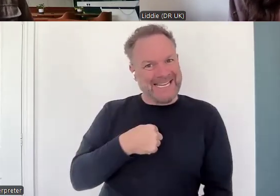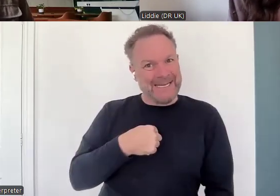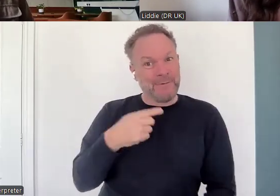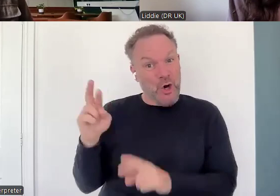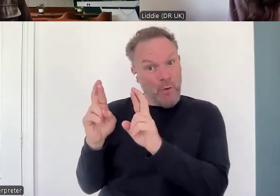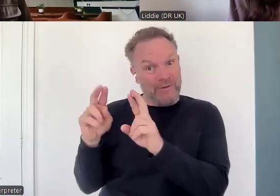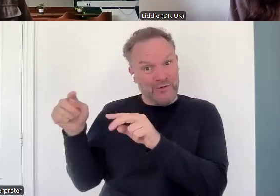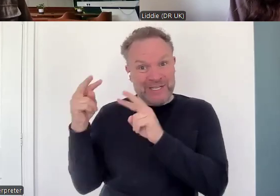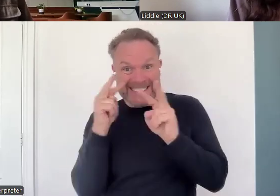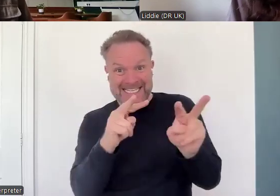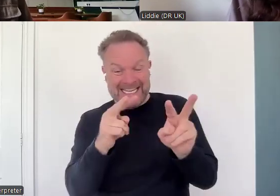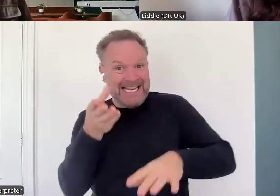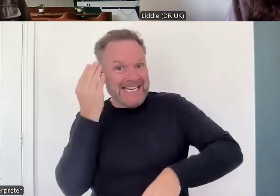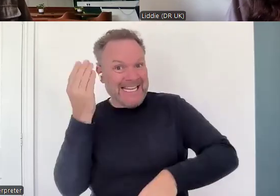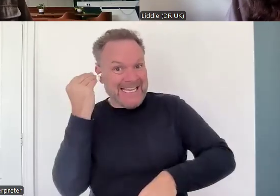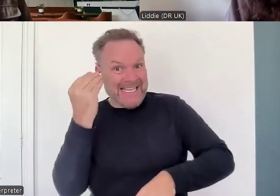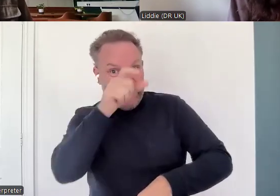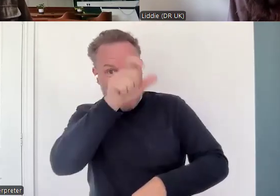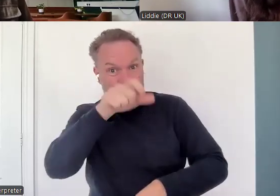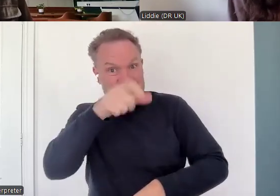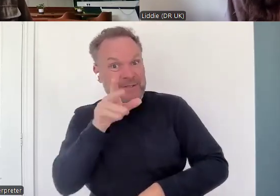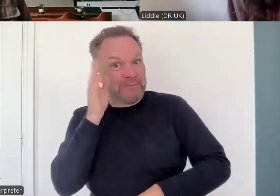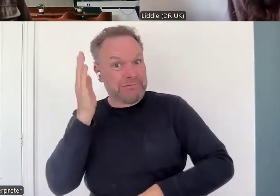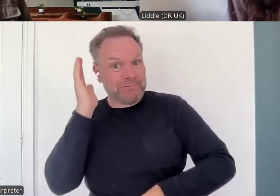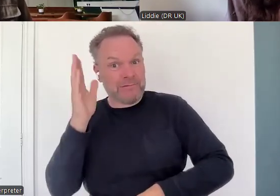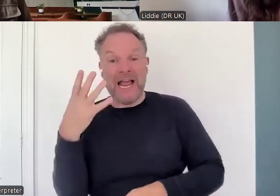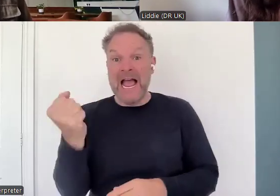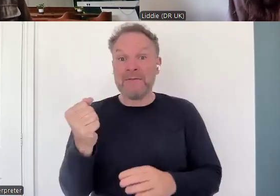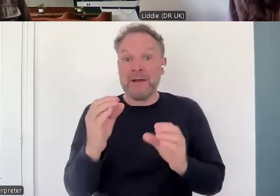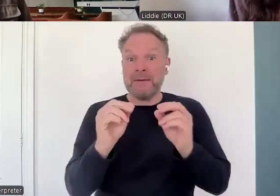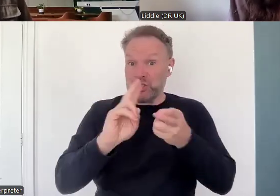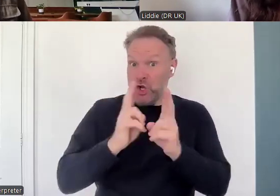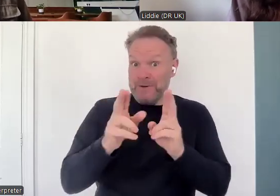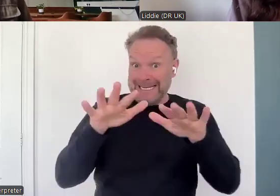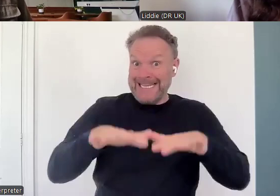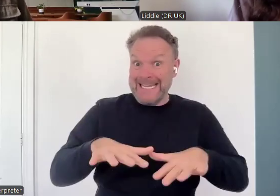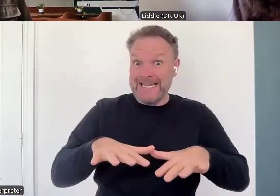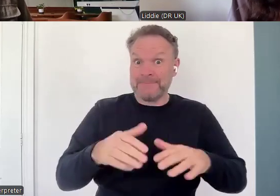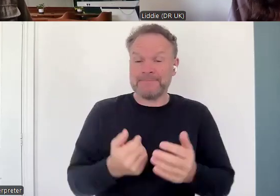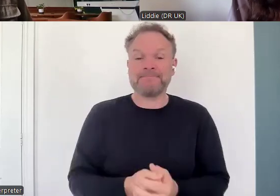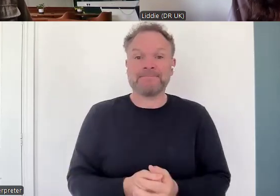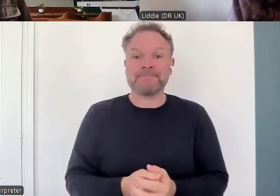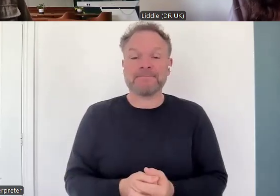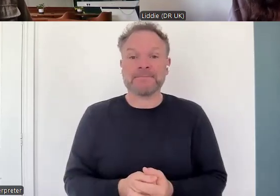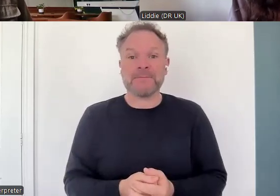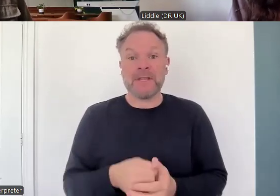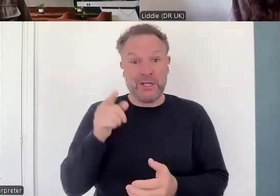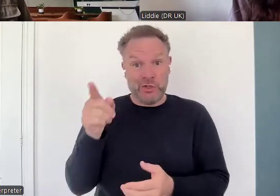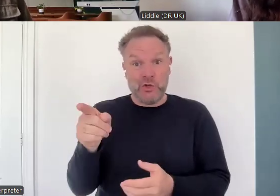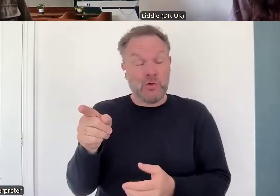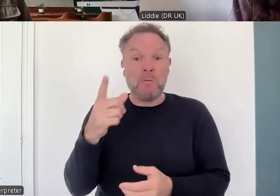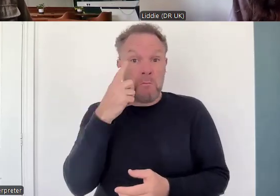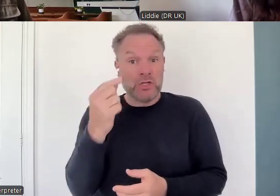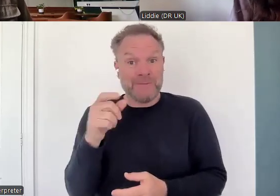to see and hear the panelists on screen. We do have a British Sign Language interpreter with us today. You have the option